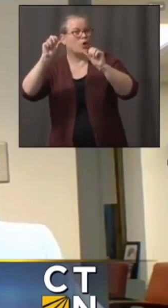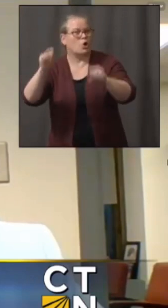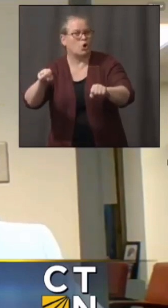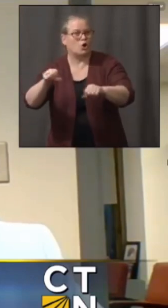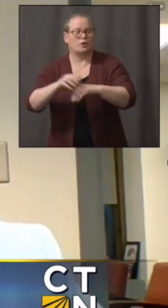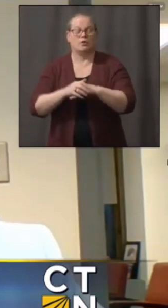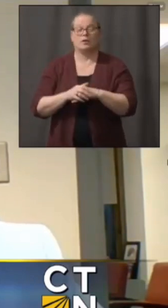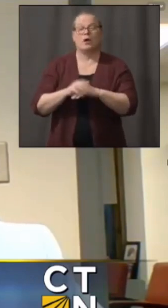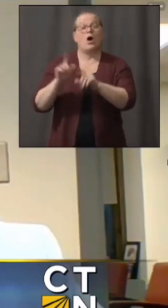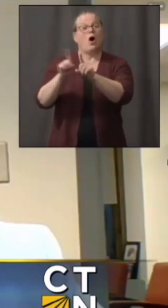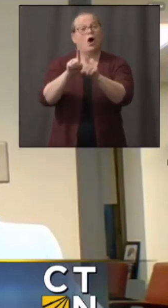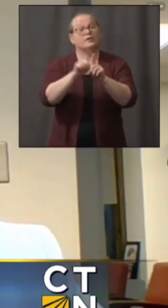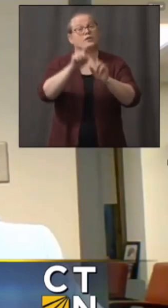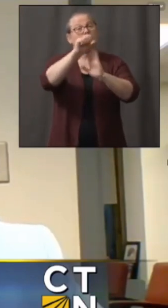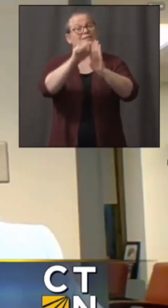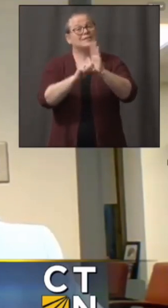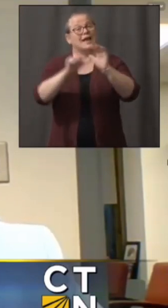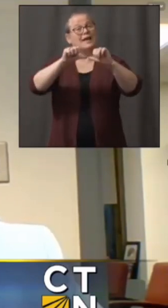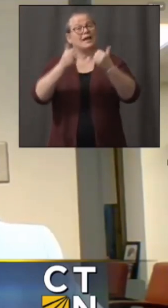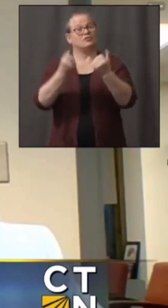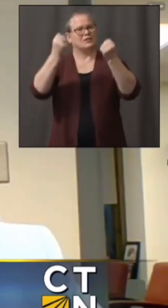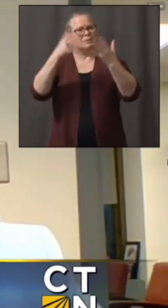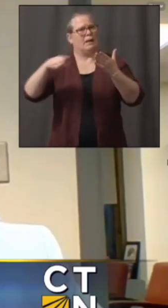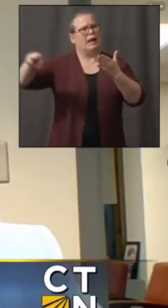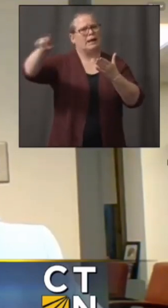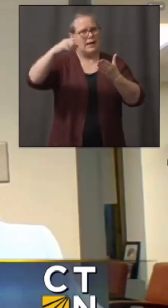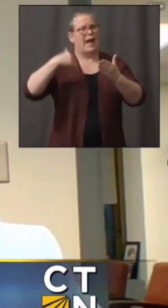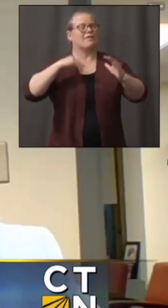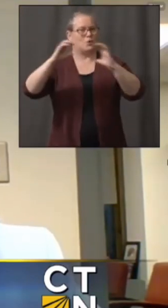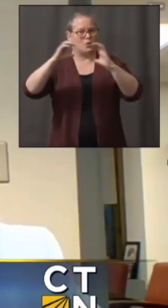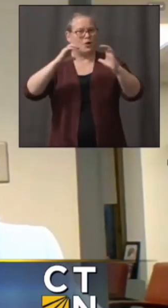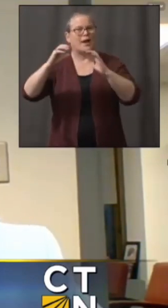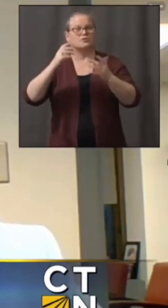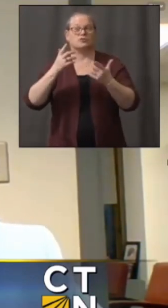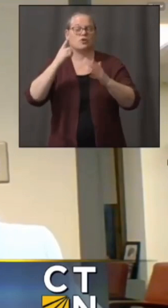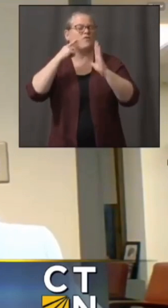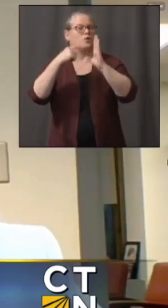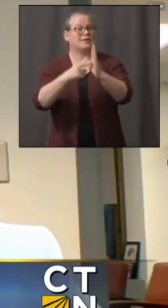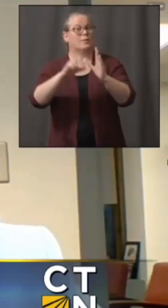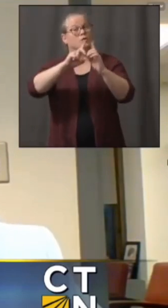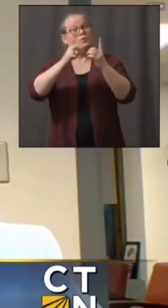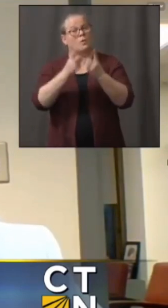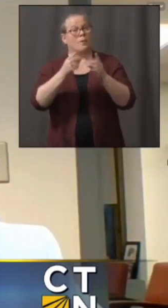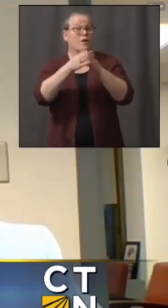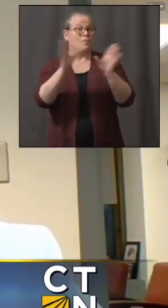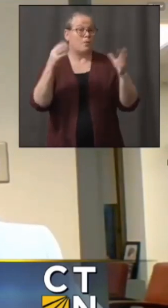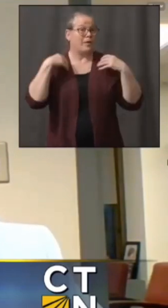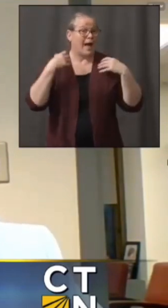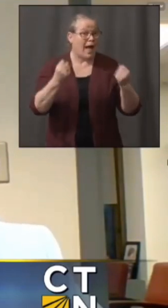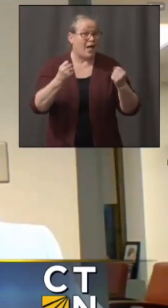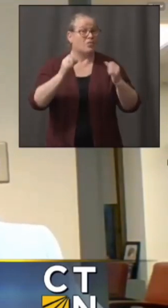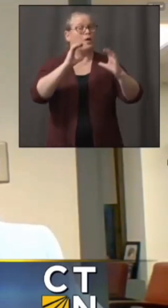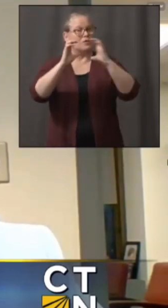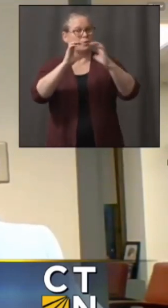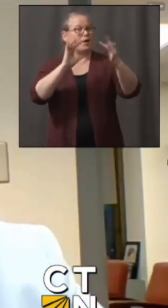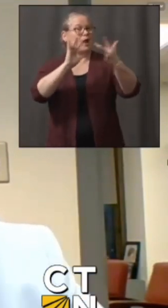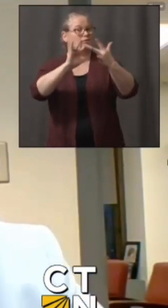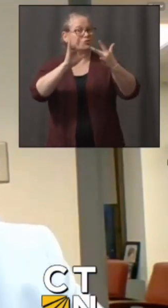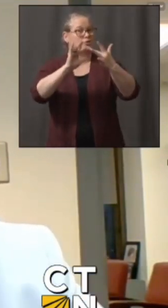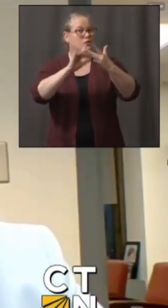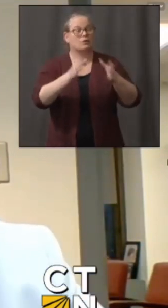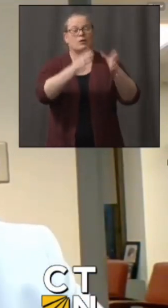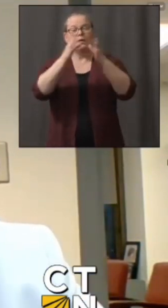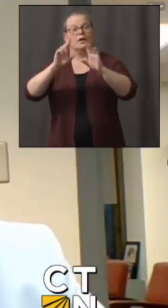agencies have also set up similar types of communication portals. So we have one with the Department of Public Health. We obviously do with the